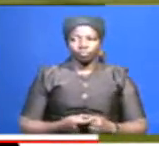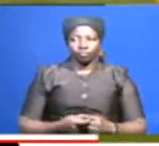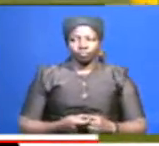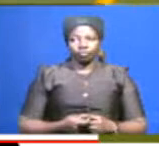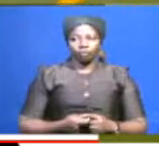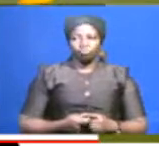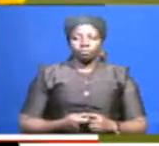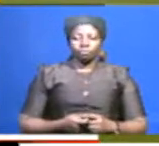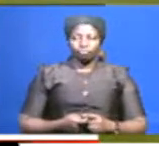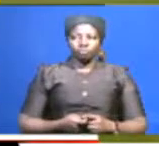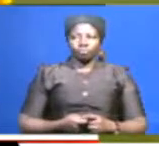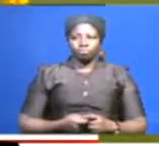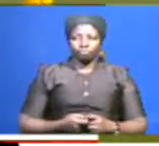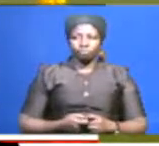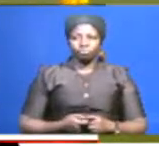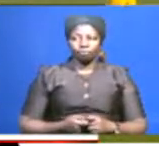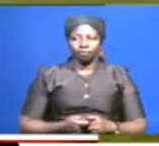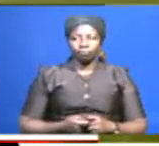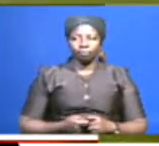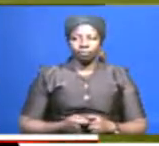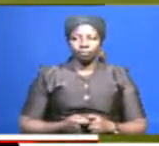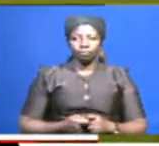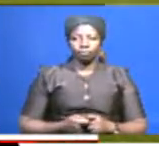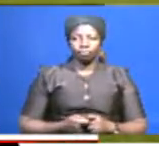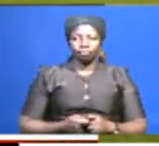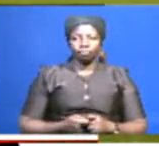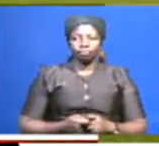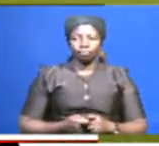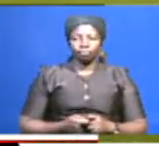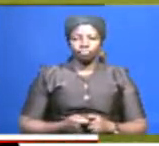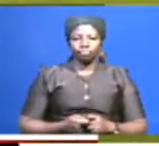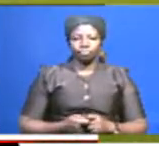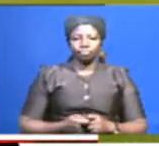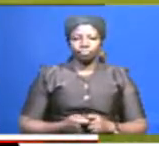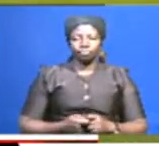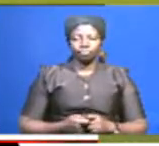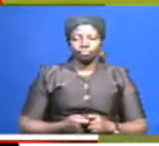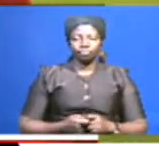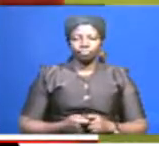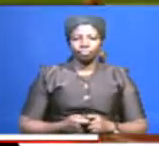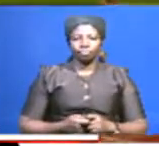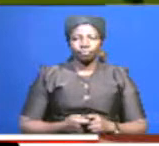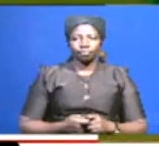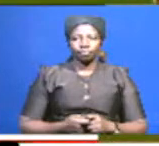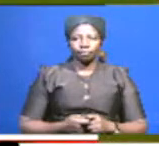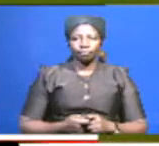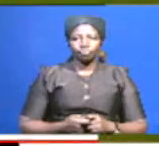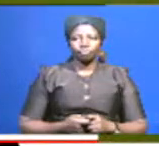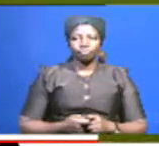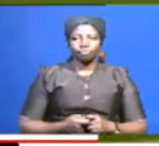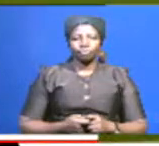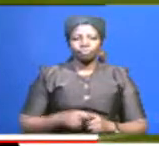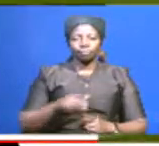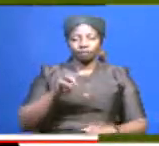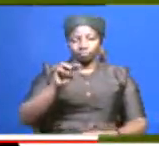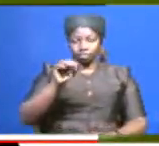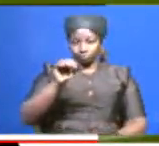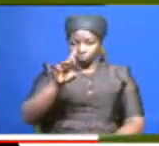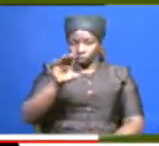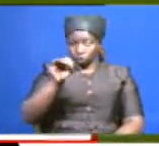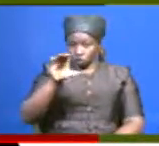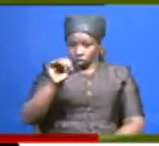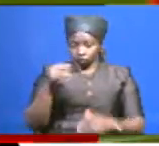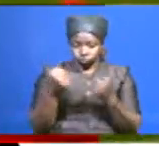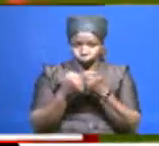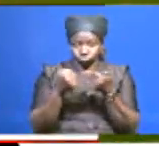Amani crossed the ball. Oh my God, what an error! And the second goal for Morocco now! Morocco will take on Golden